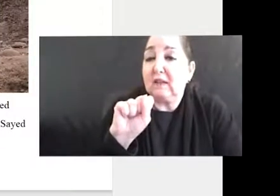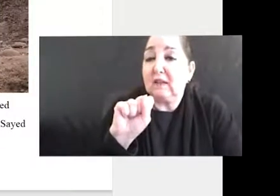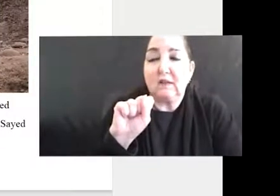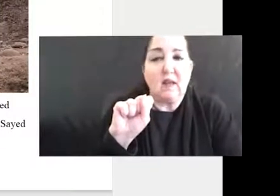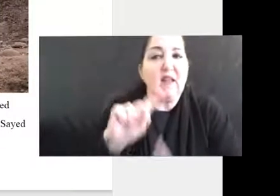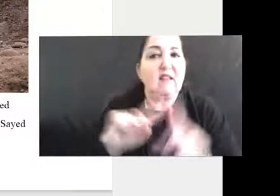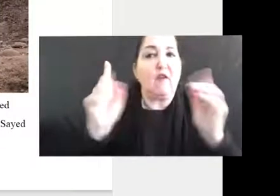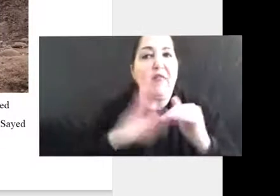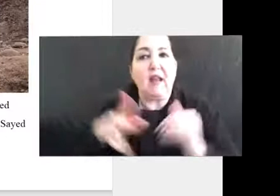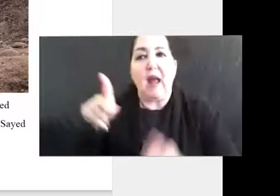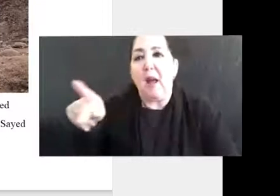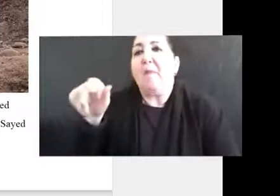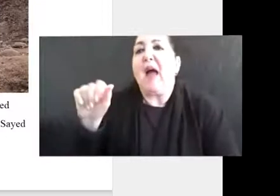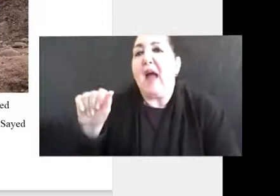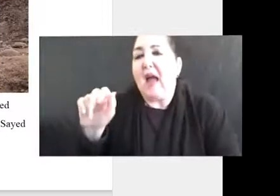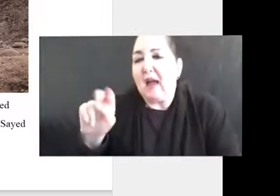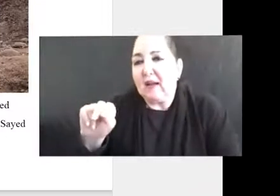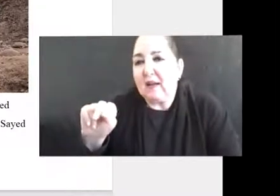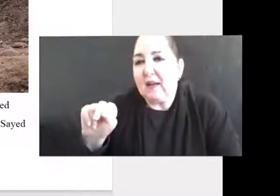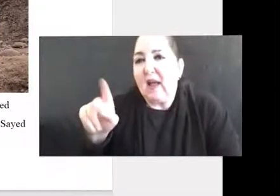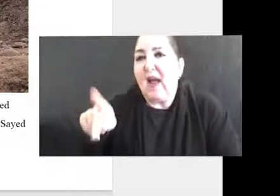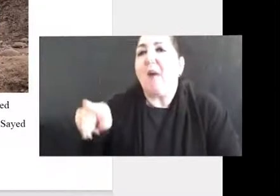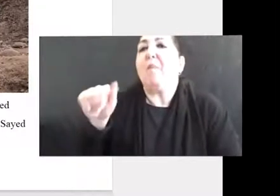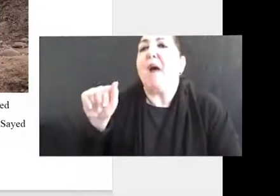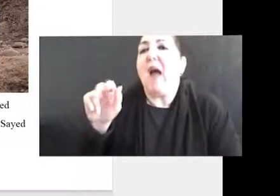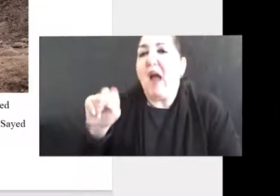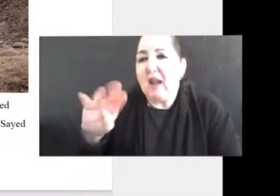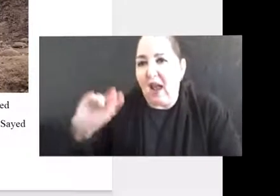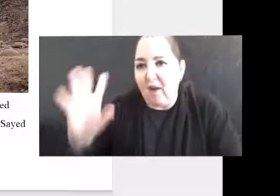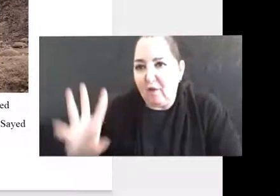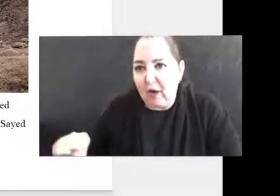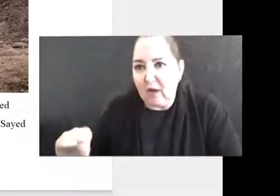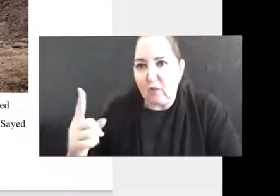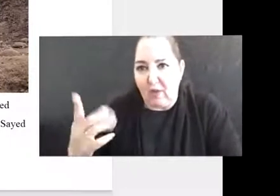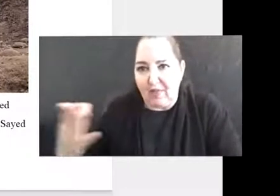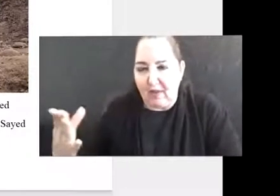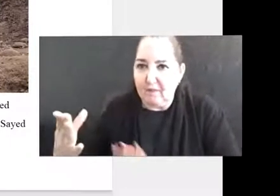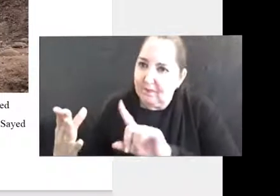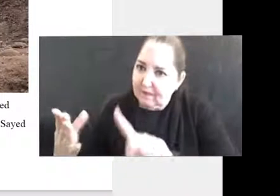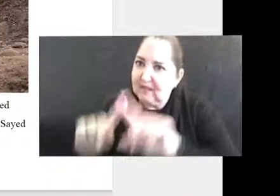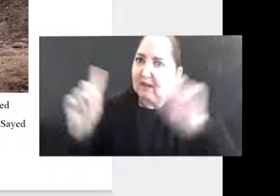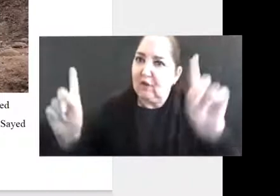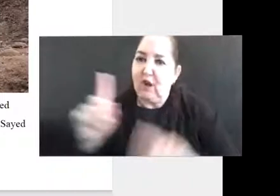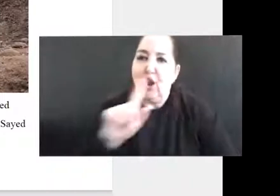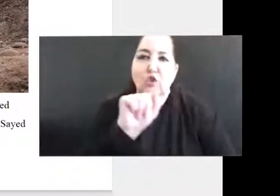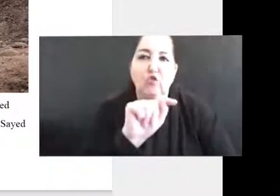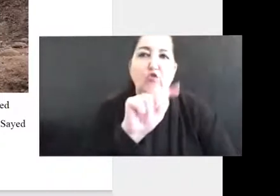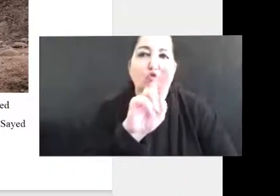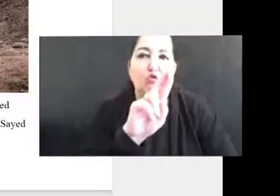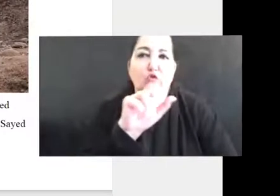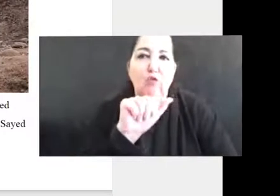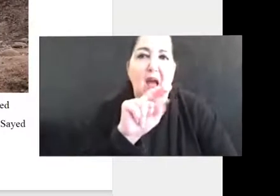is as opposed to pan-Africanism or Pan-African, trans is